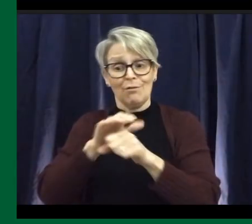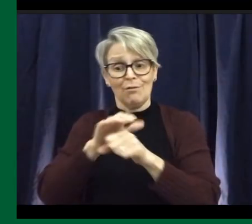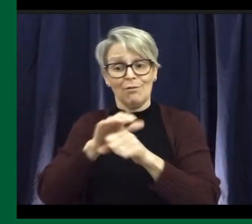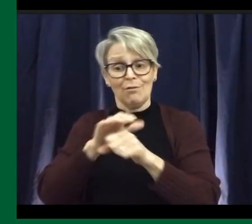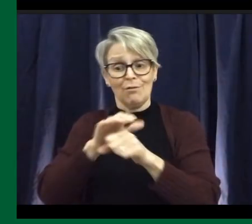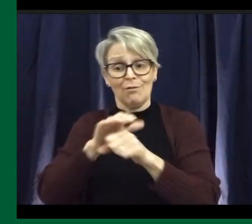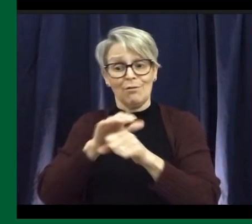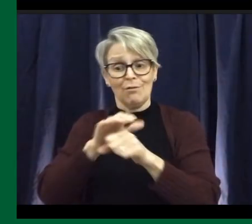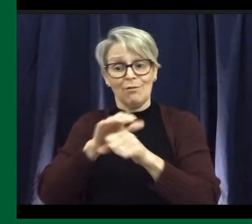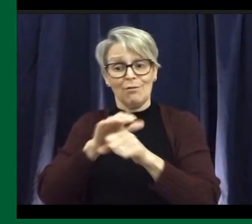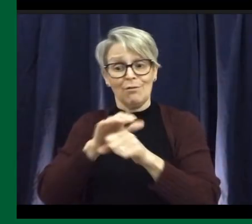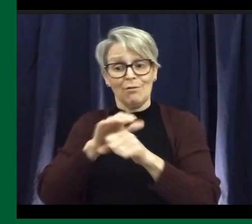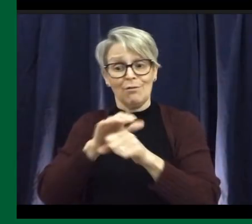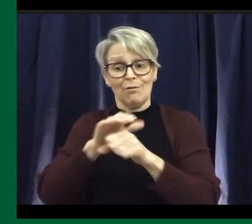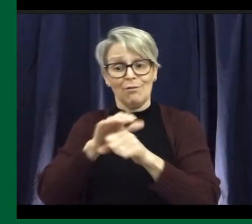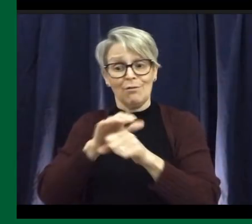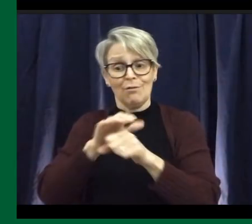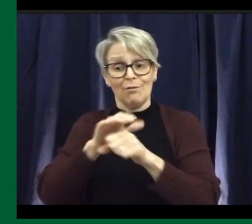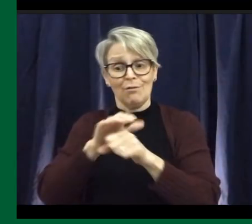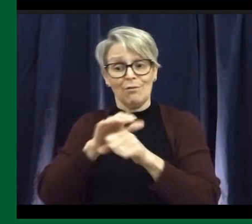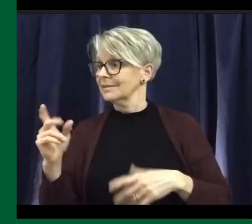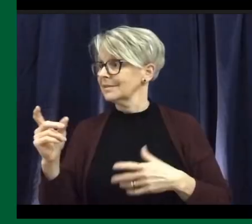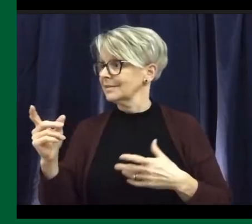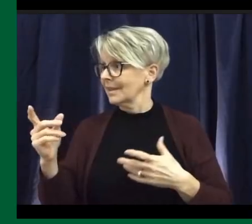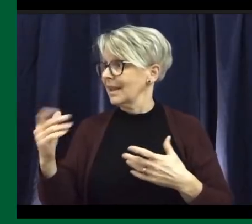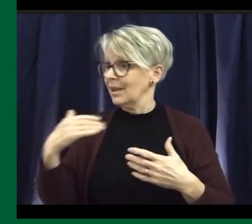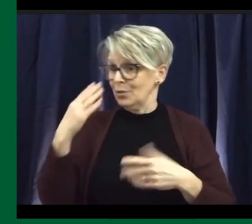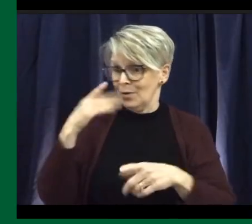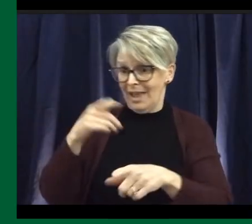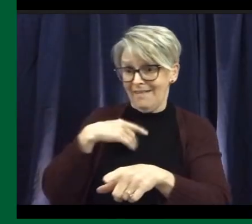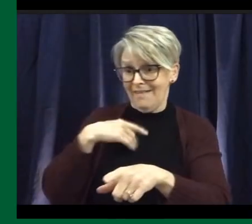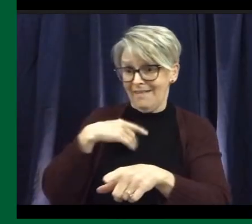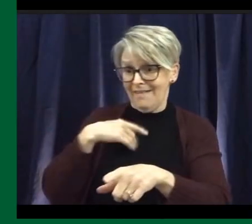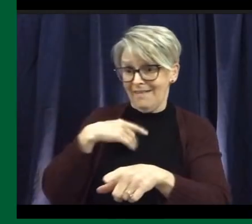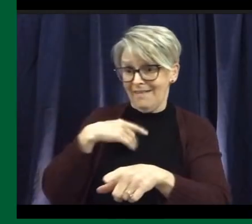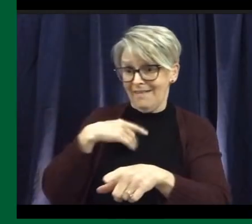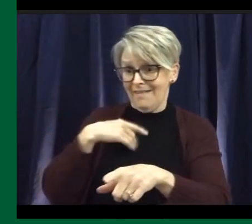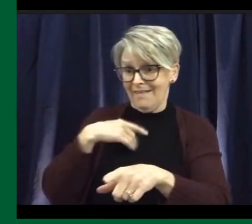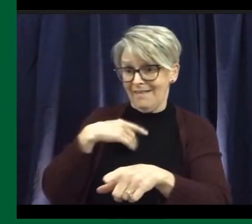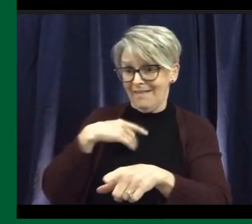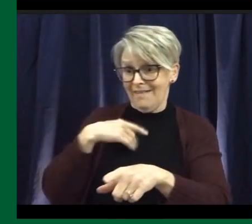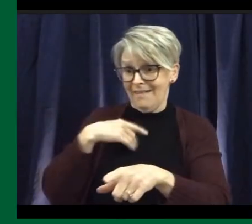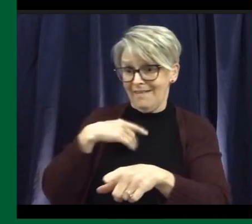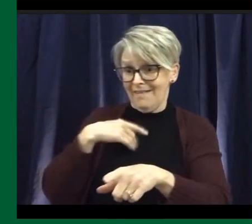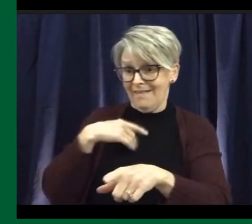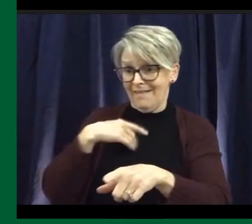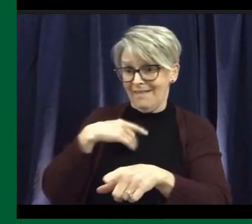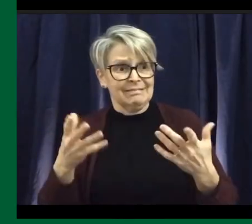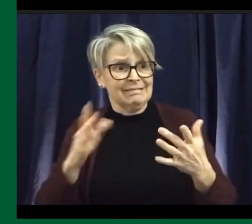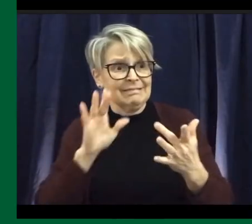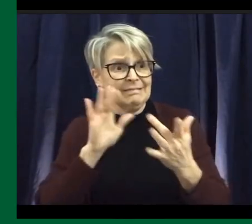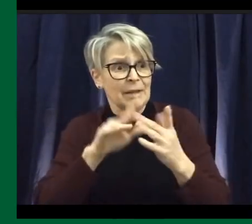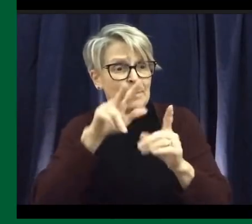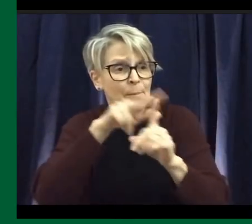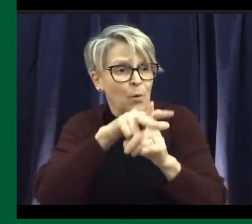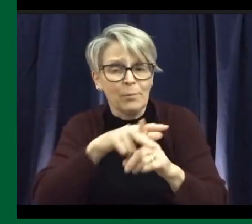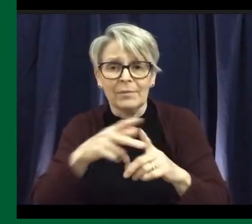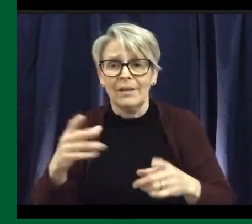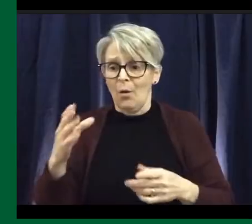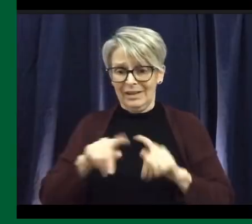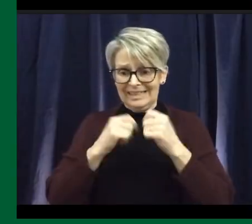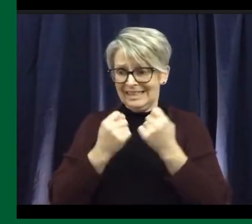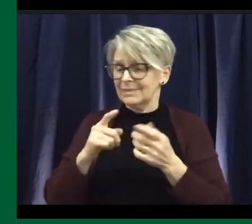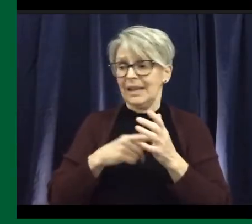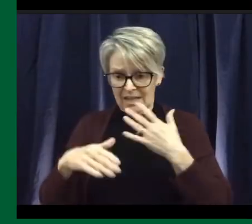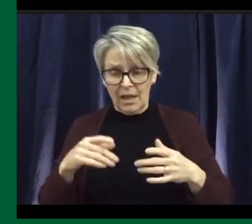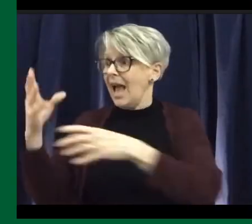contacted by public health to book an appointment, but also for our teams that have had to pivot each and every week since the vaccination program has started because of the lack